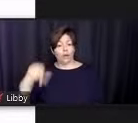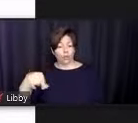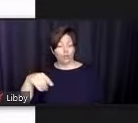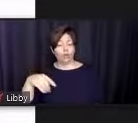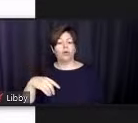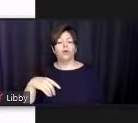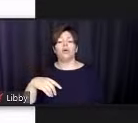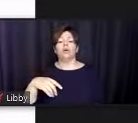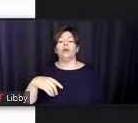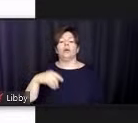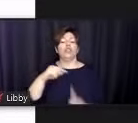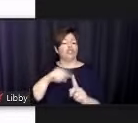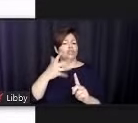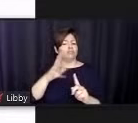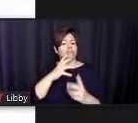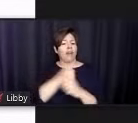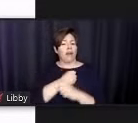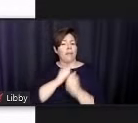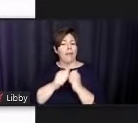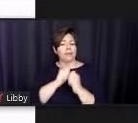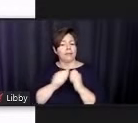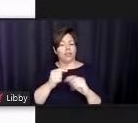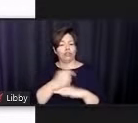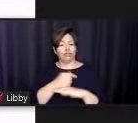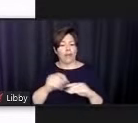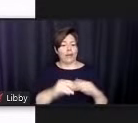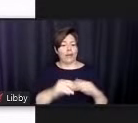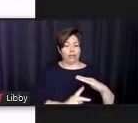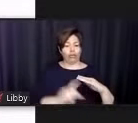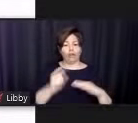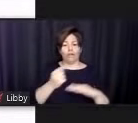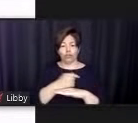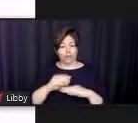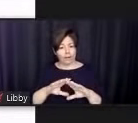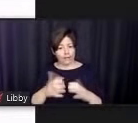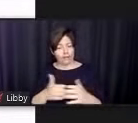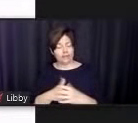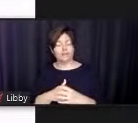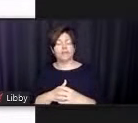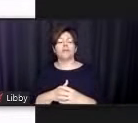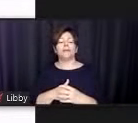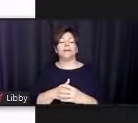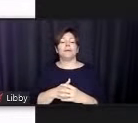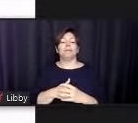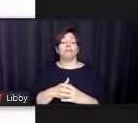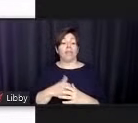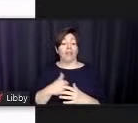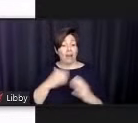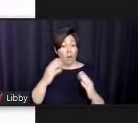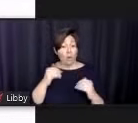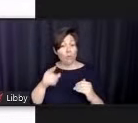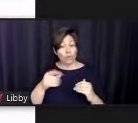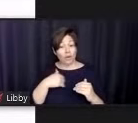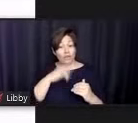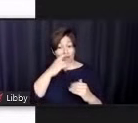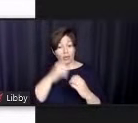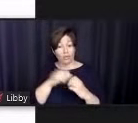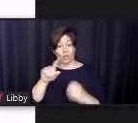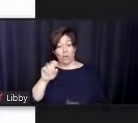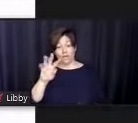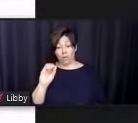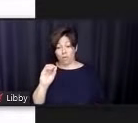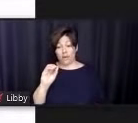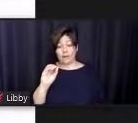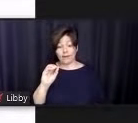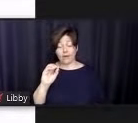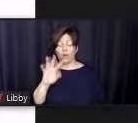And she was making passing grades in their kindergarten and first grade class. I would sincerely hope that you have a kid with a